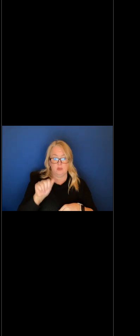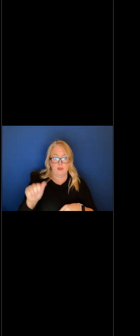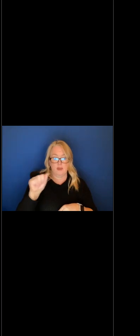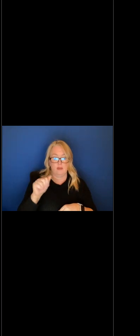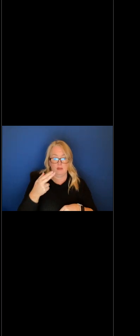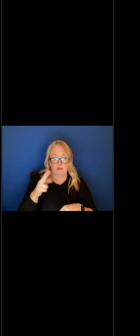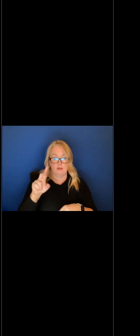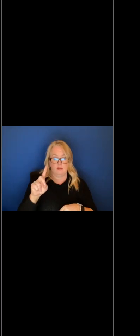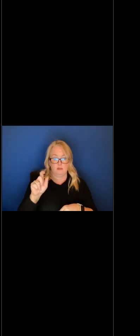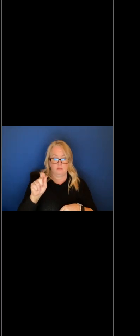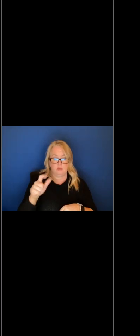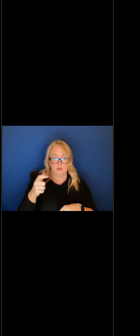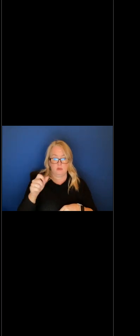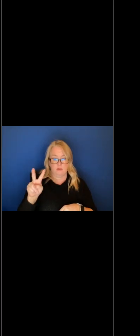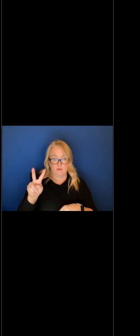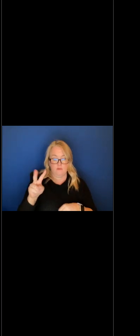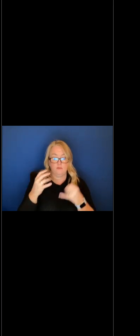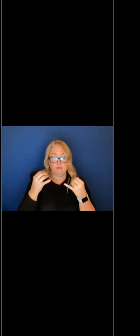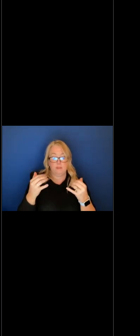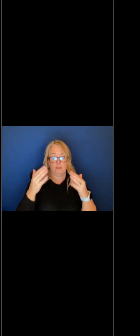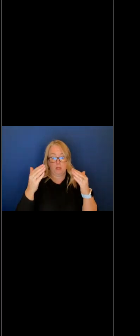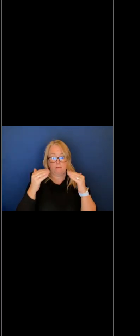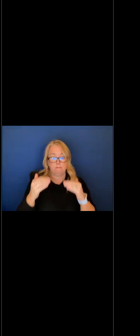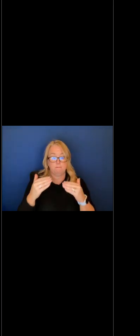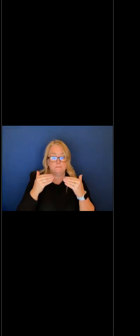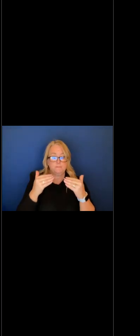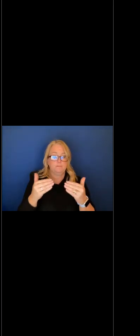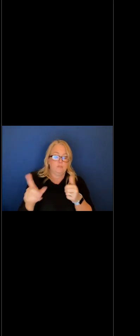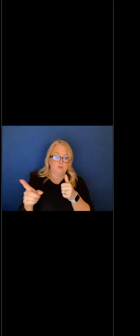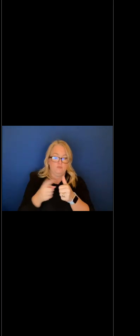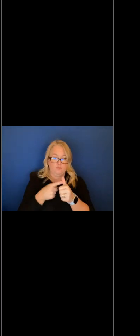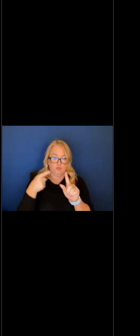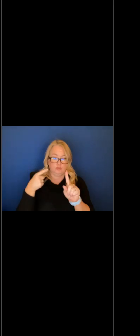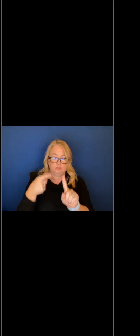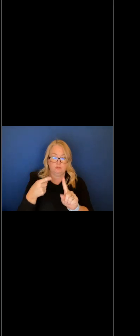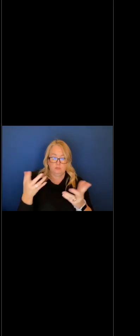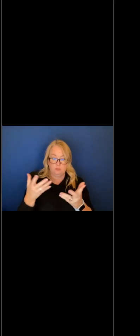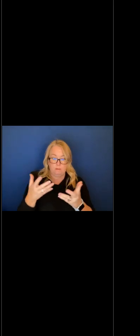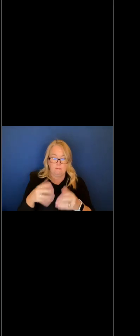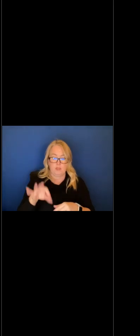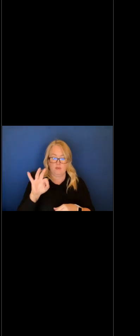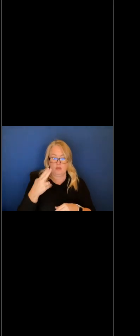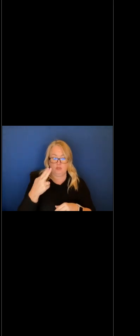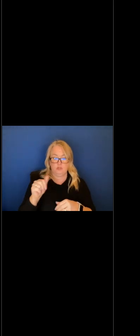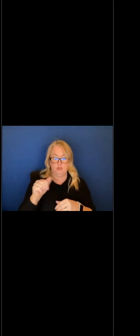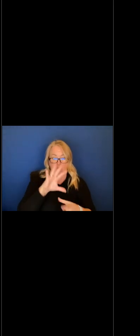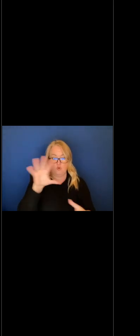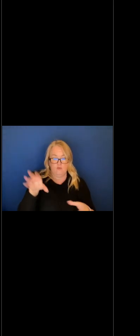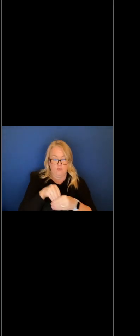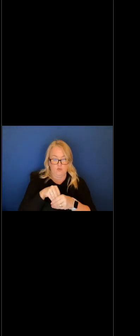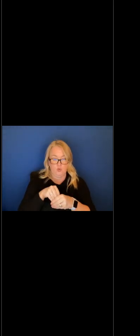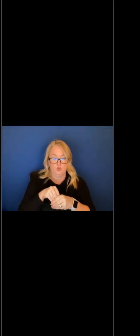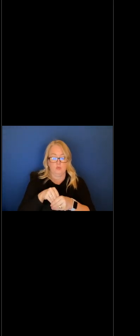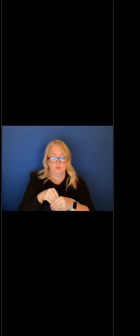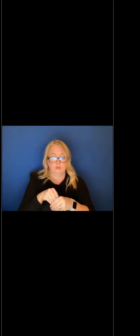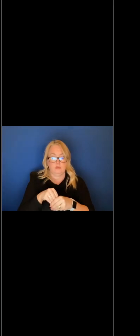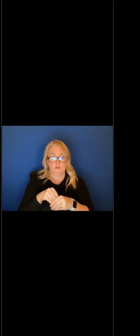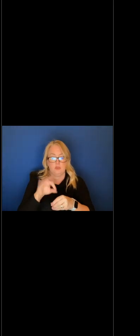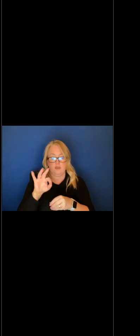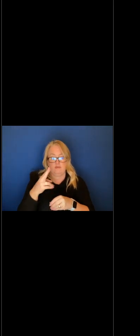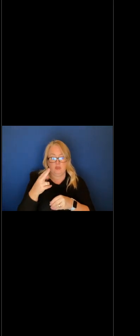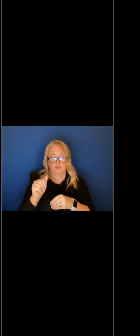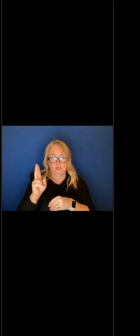fairhousingfirst@hud.gov. And now let's move into our first topic, the FHA overview with some